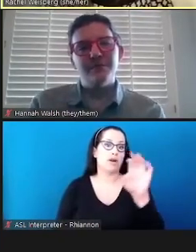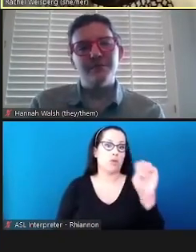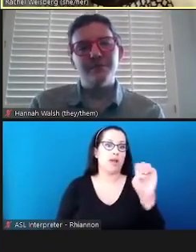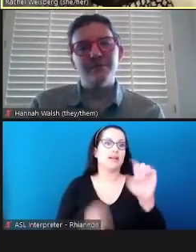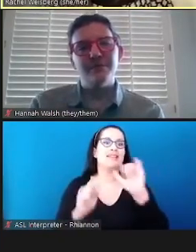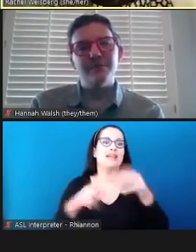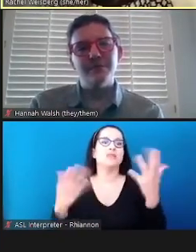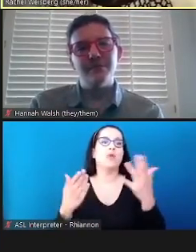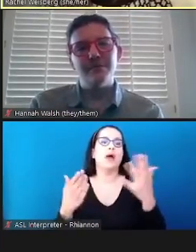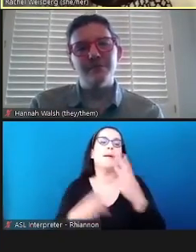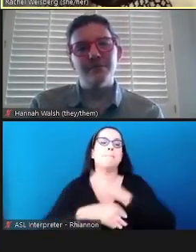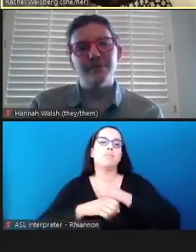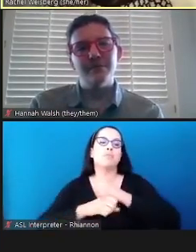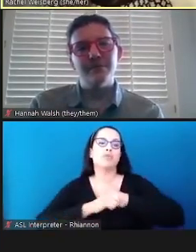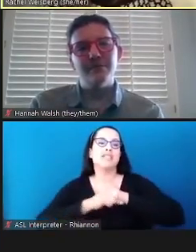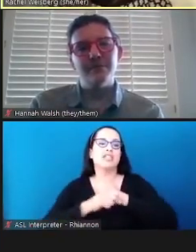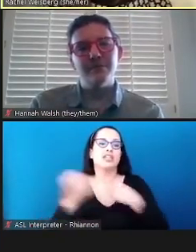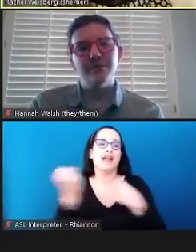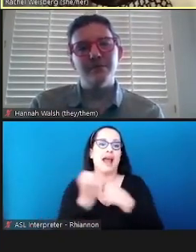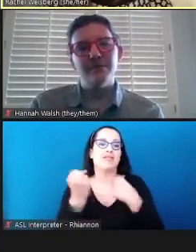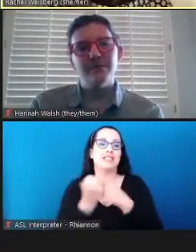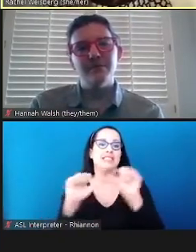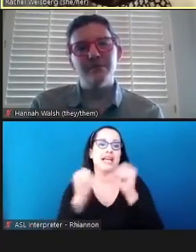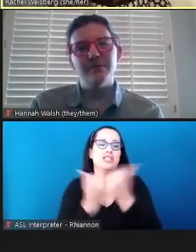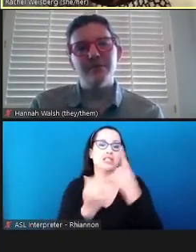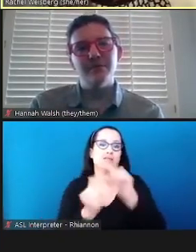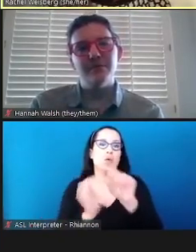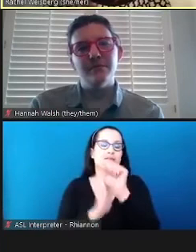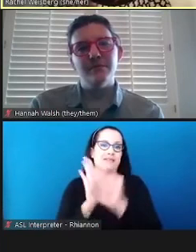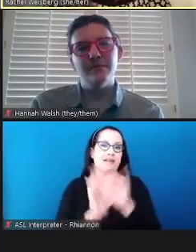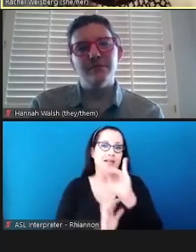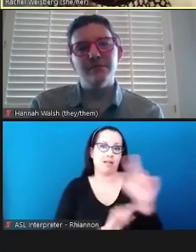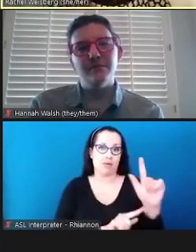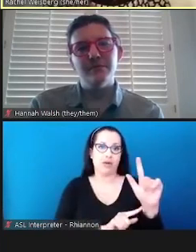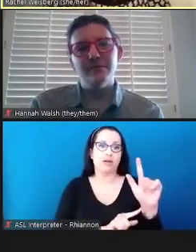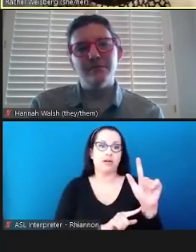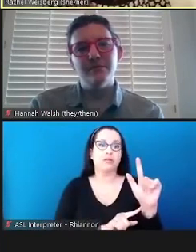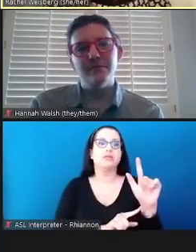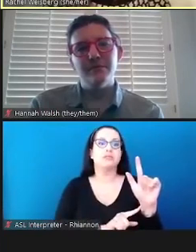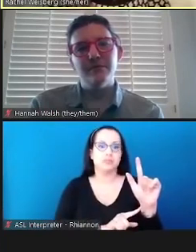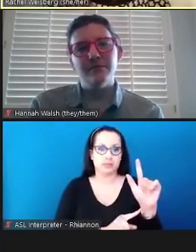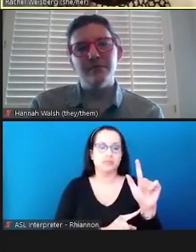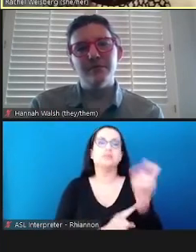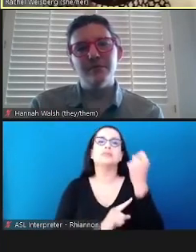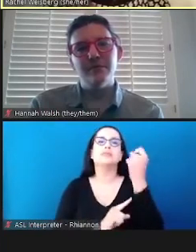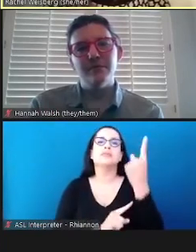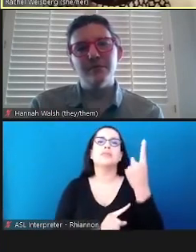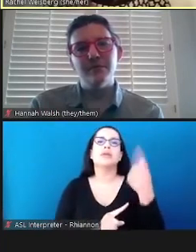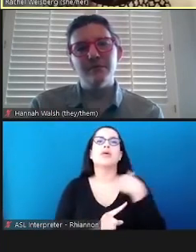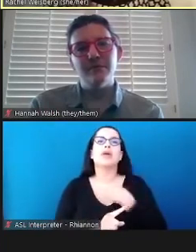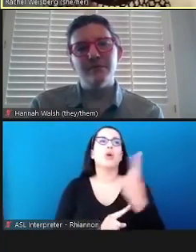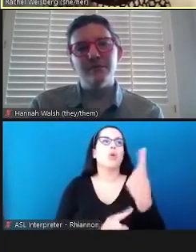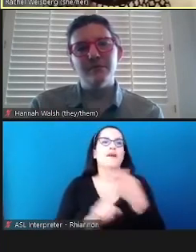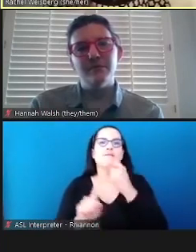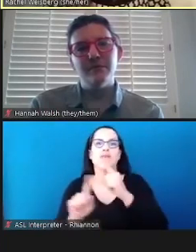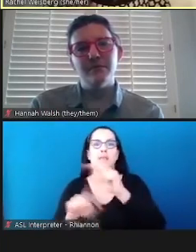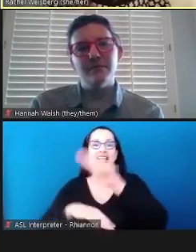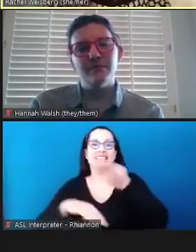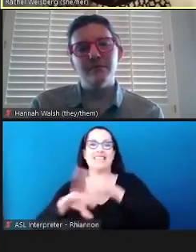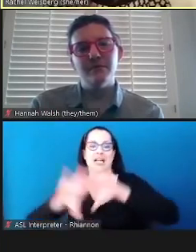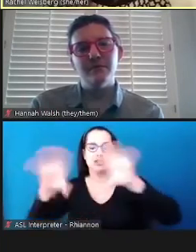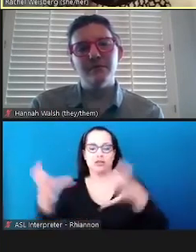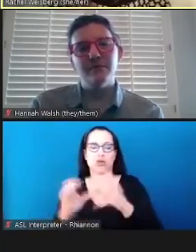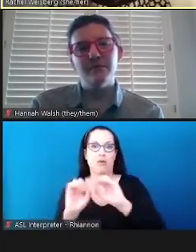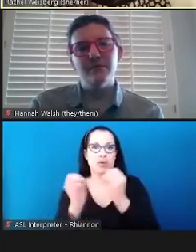advocacy agency for the state of Illinois. We are one of a national network of organizations that are essentially